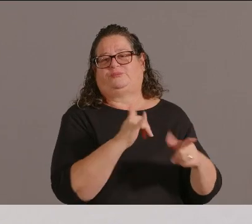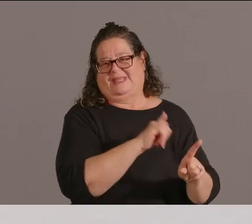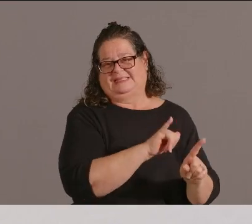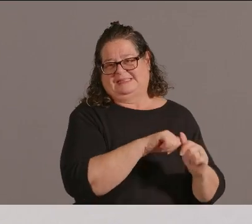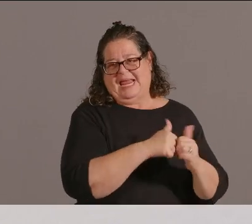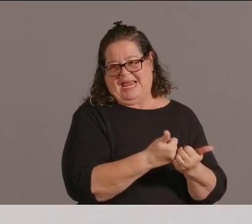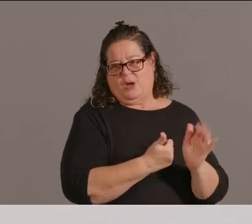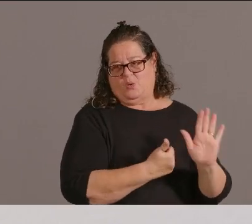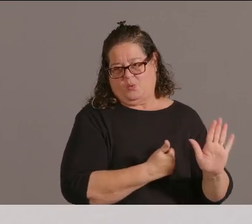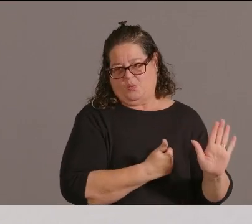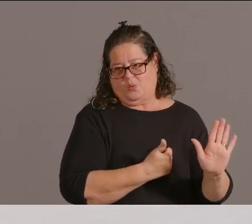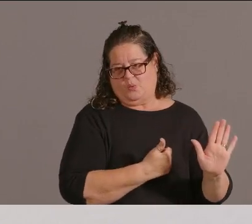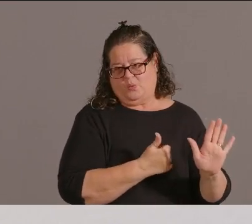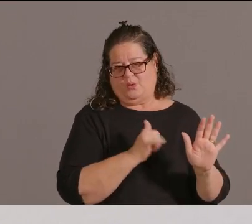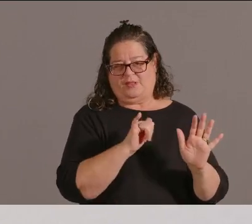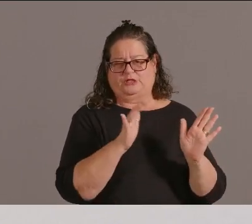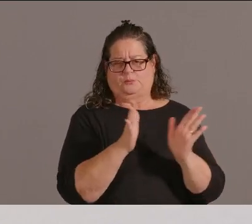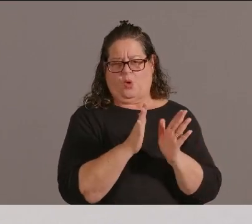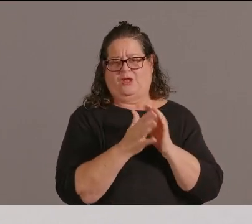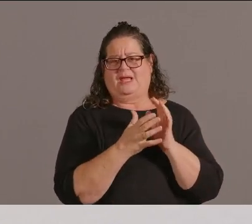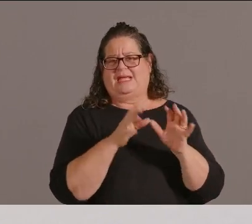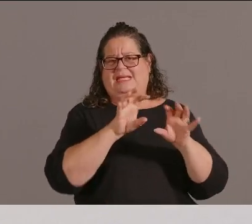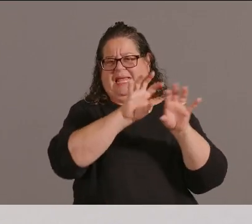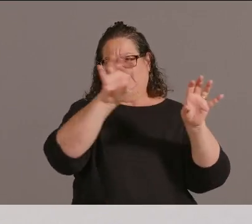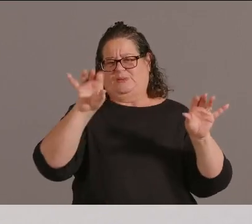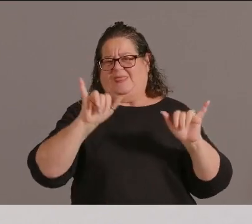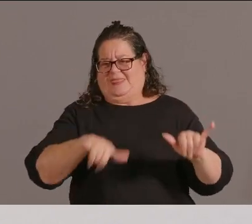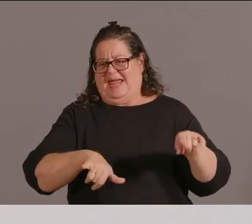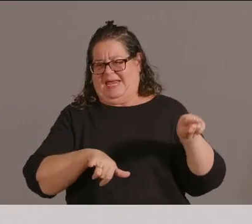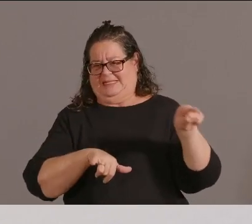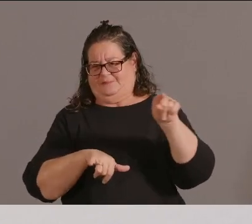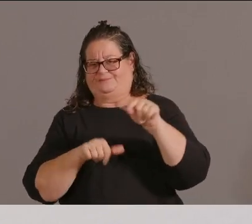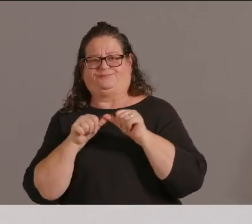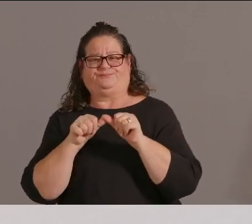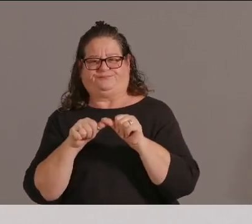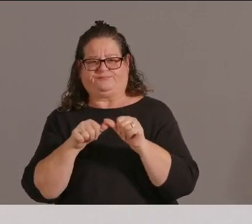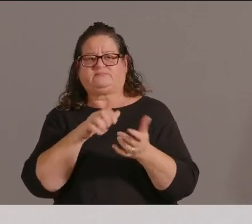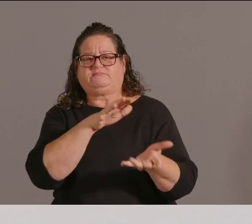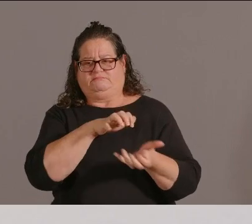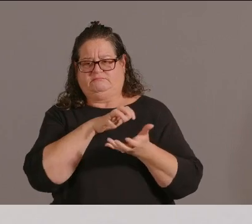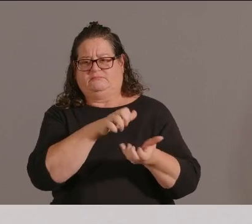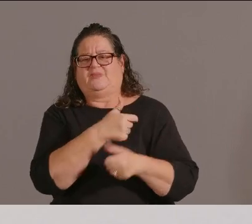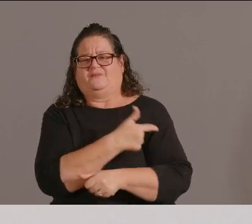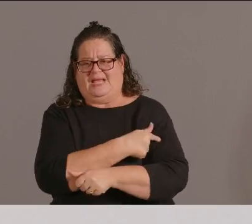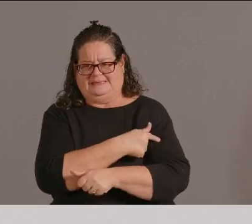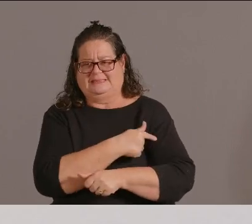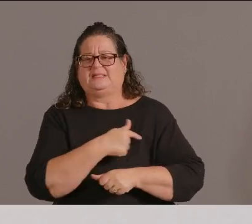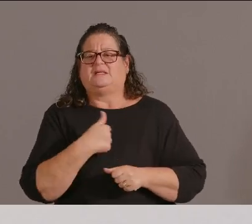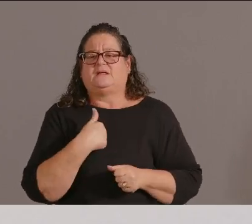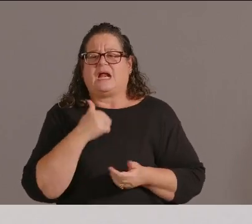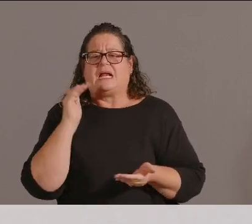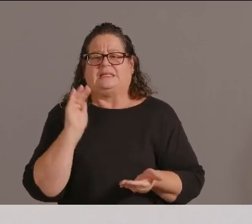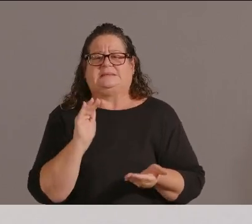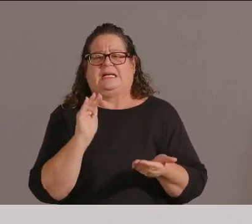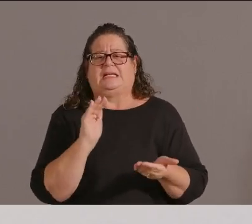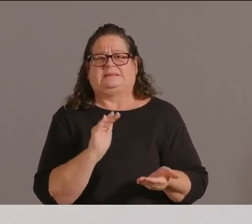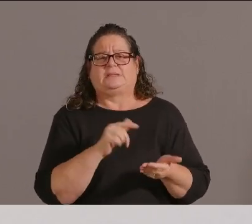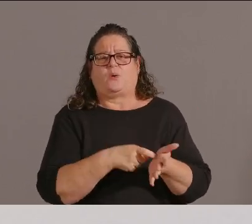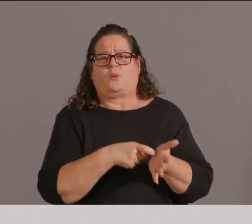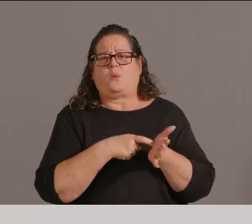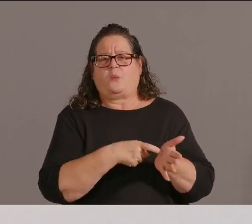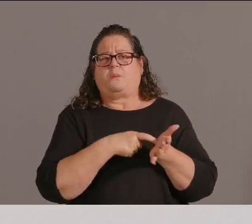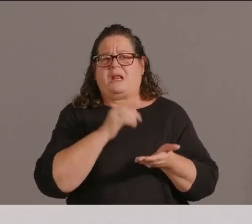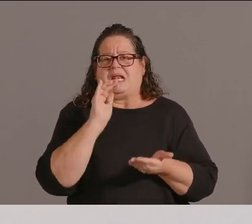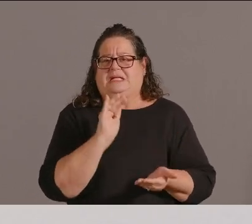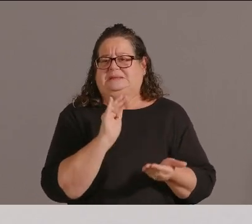smaller counties, as they continue to get vaccine, they're having less and less demand within the county. So they've